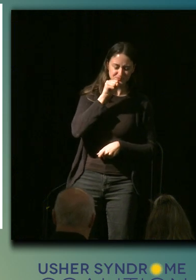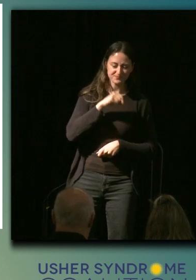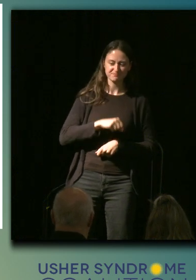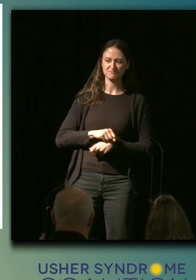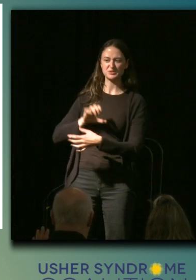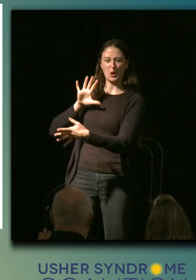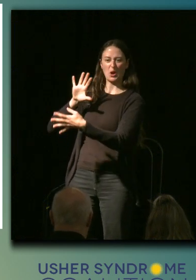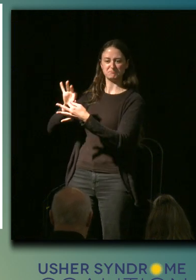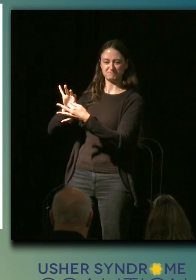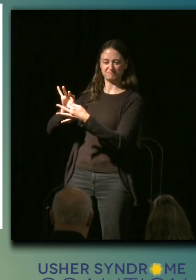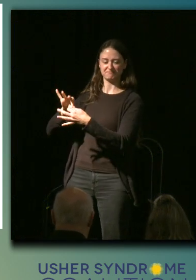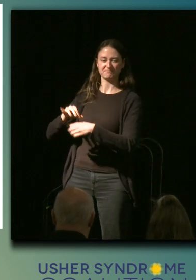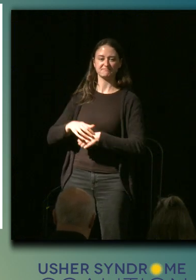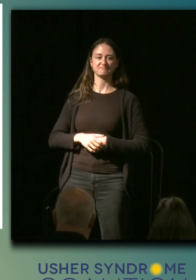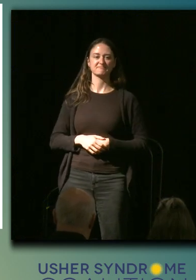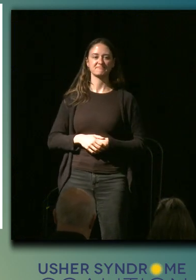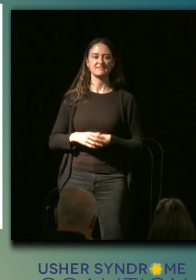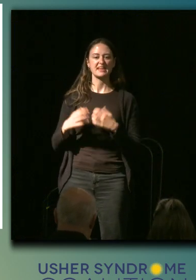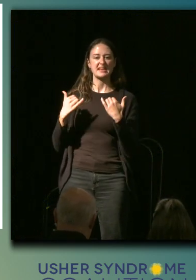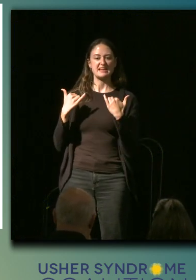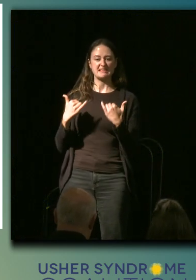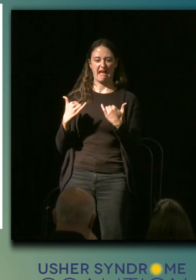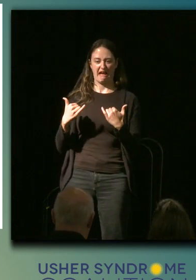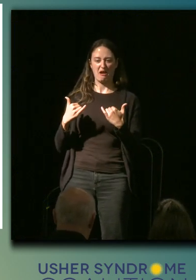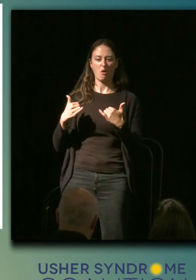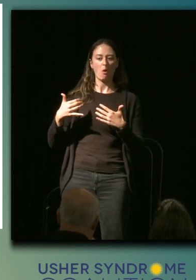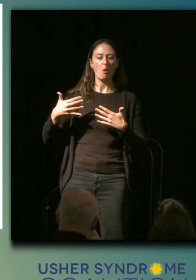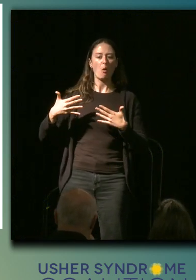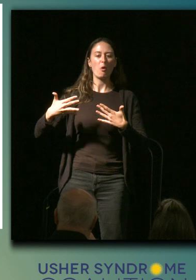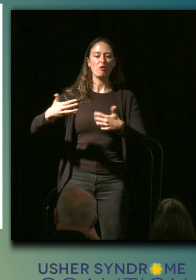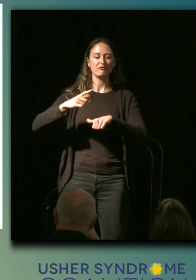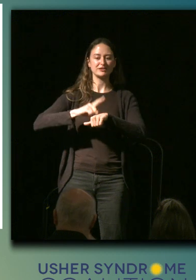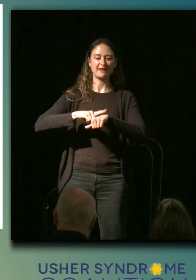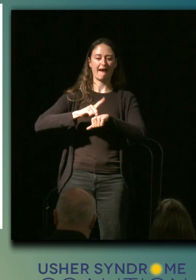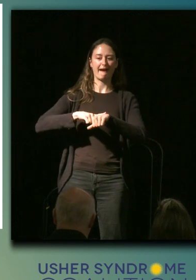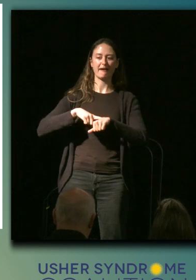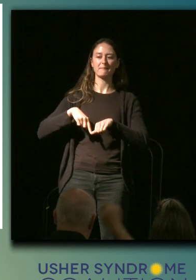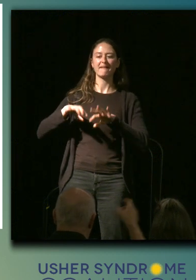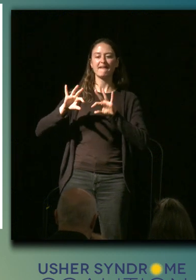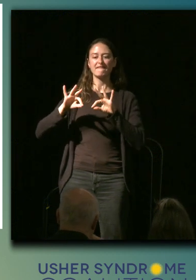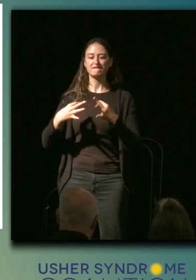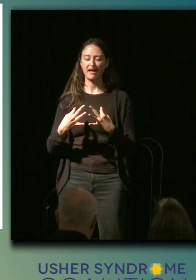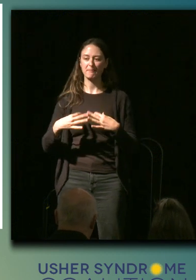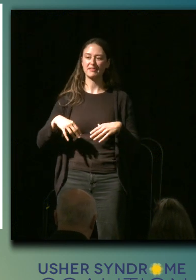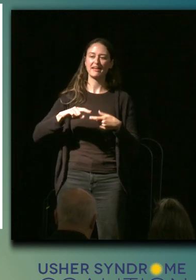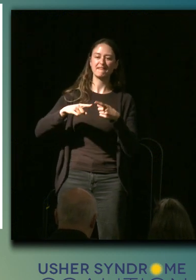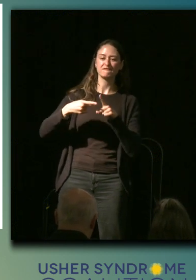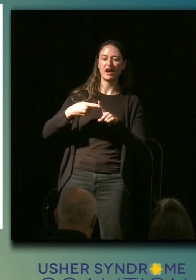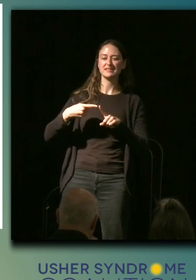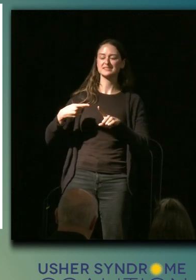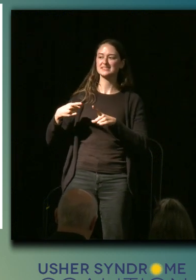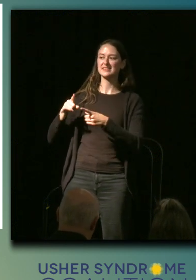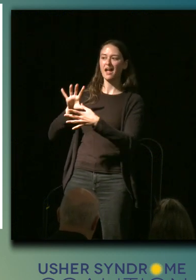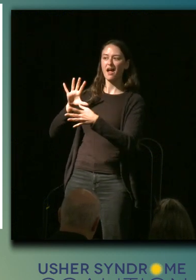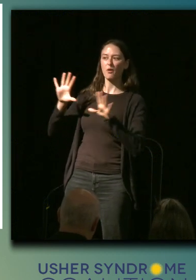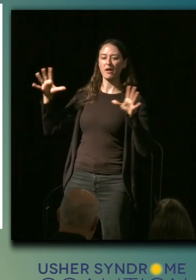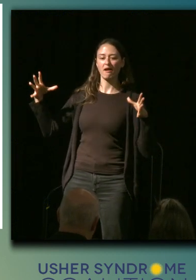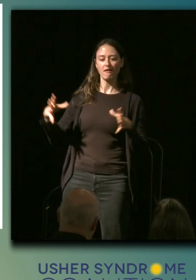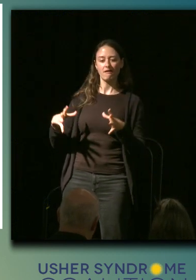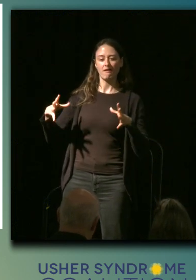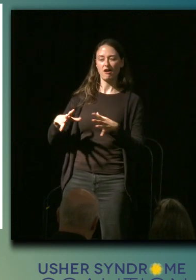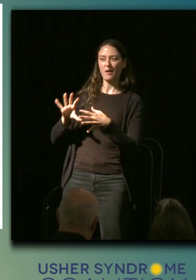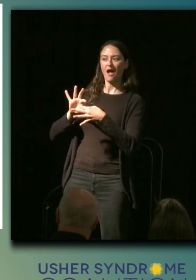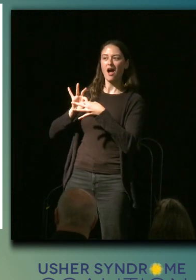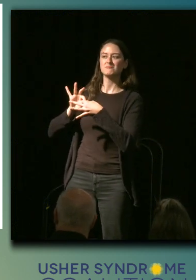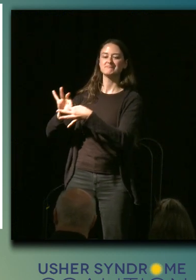time together as friends. So aside from my own family, I cannot think of